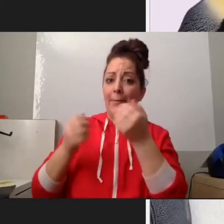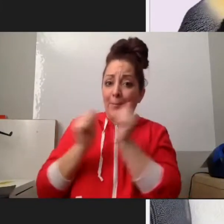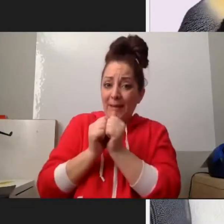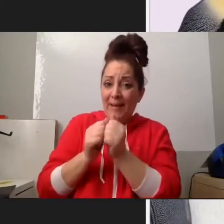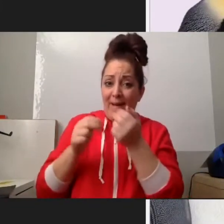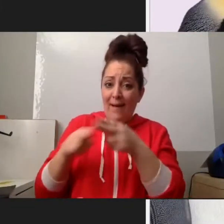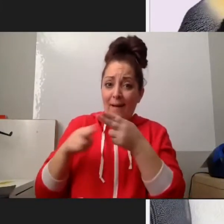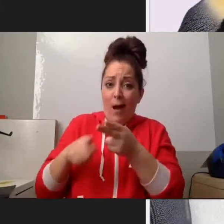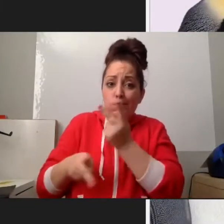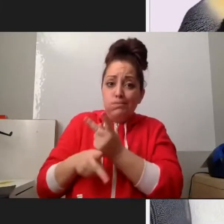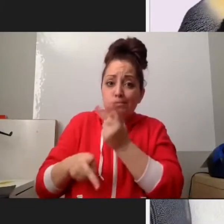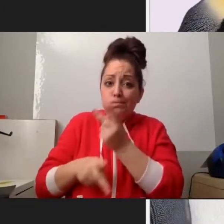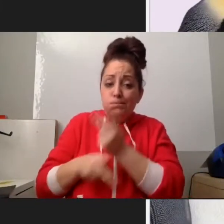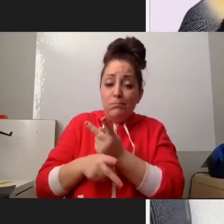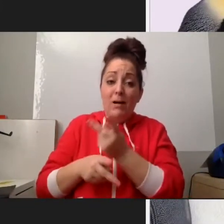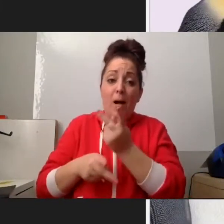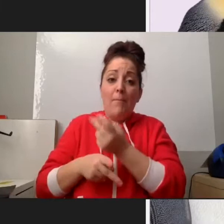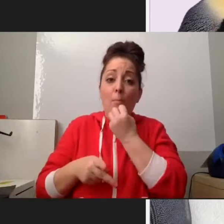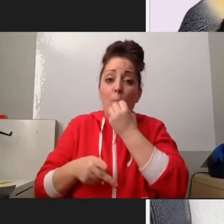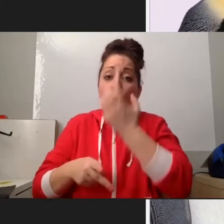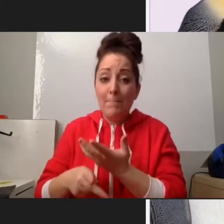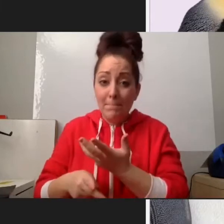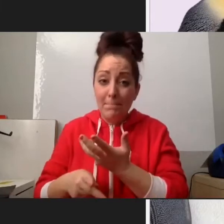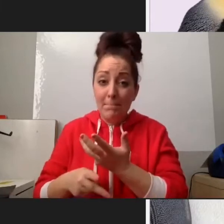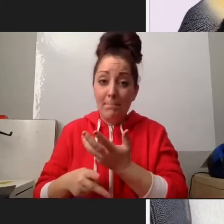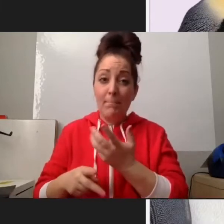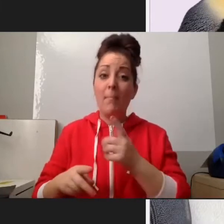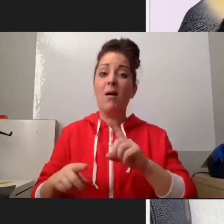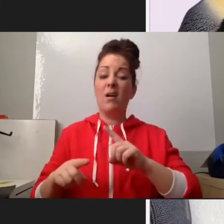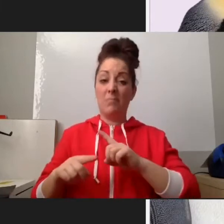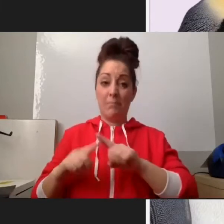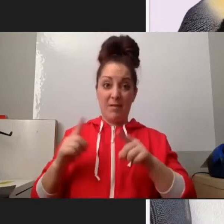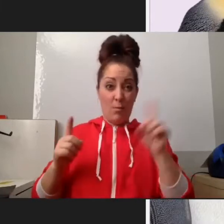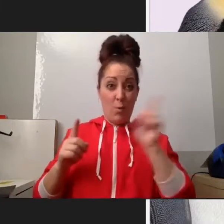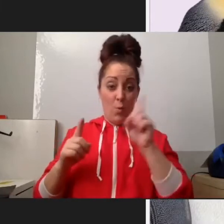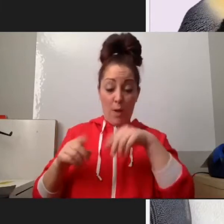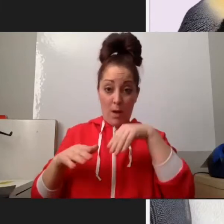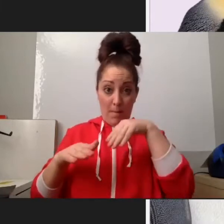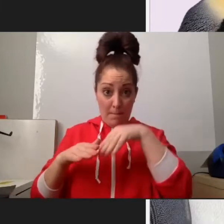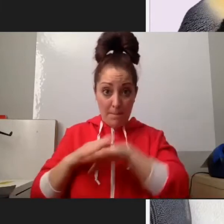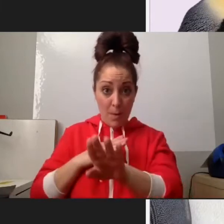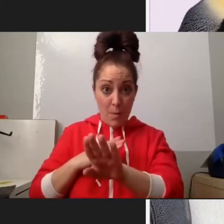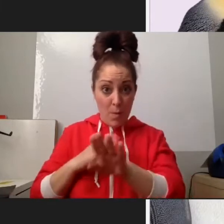One of the penguin parents must stay with the egg to keep it warm.